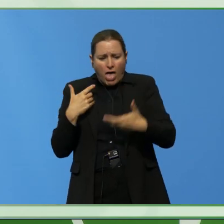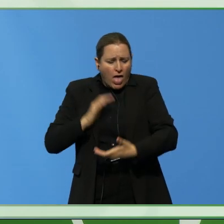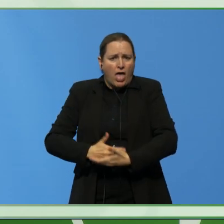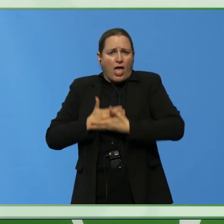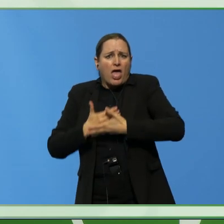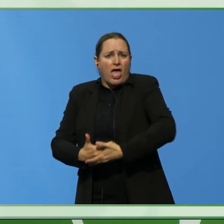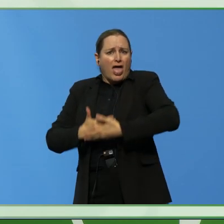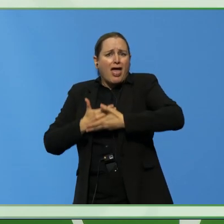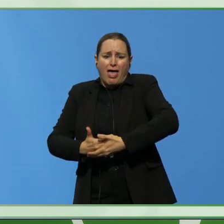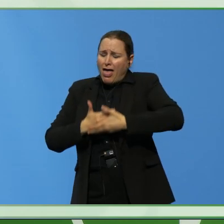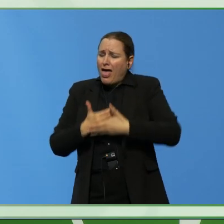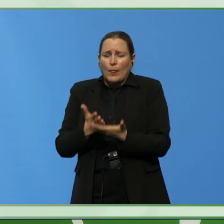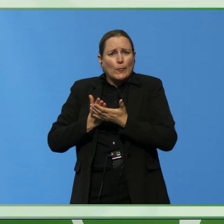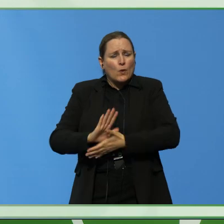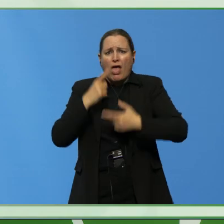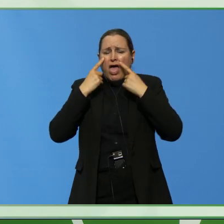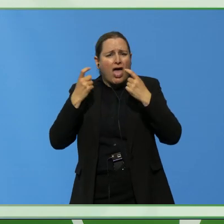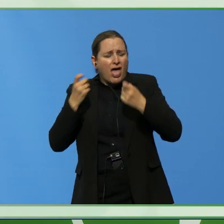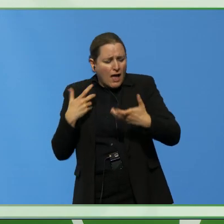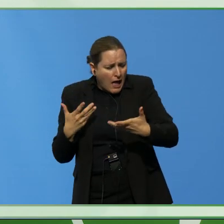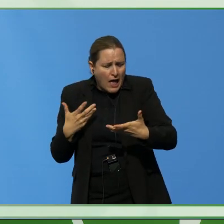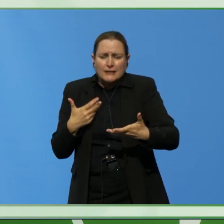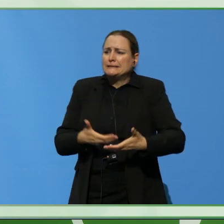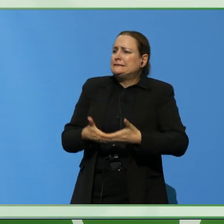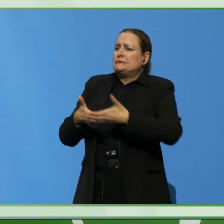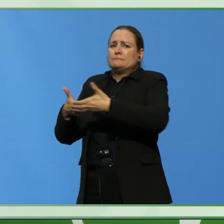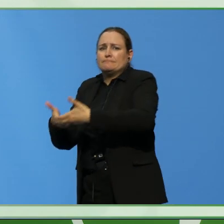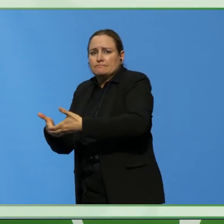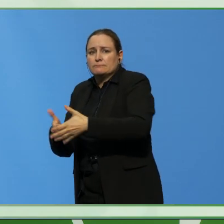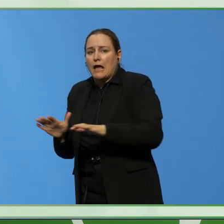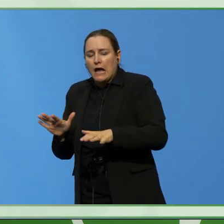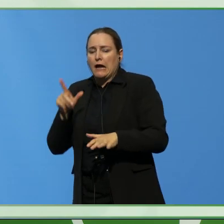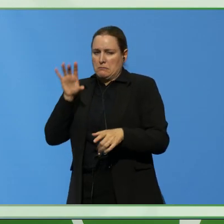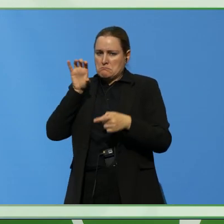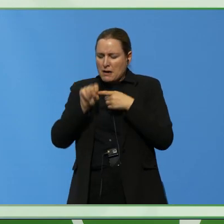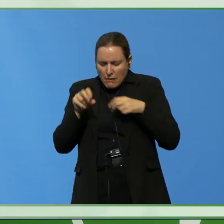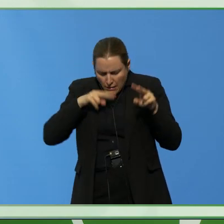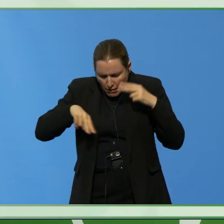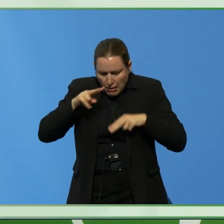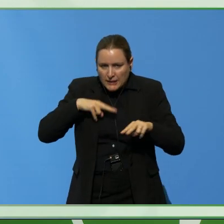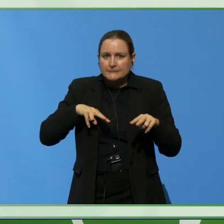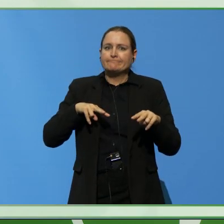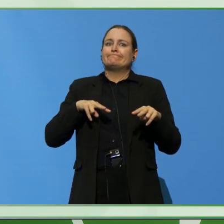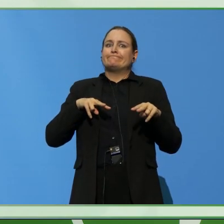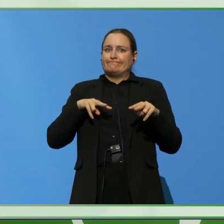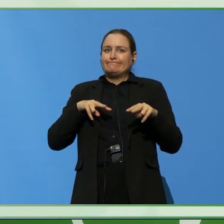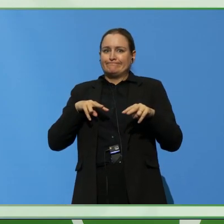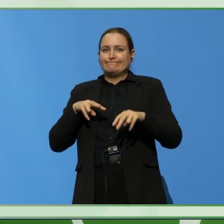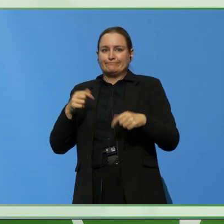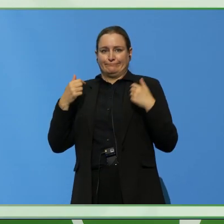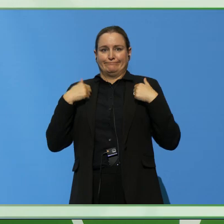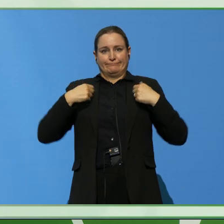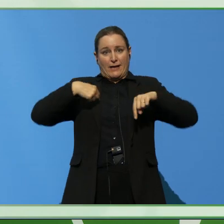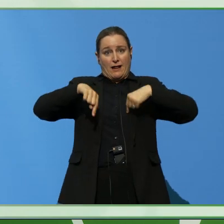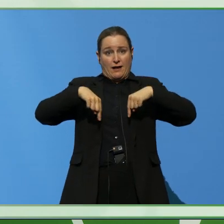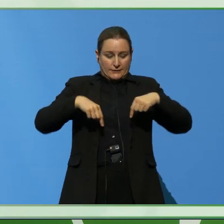And they discovered that I had a fracture on my femur, and they thought my mom was the most careless mother